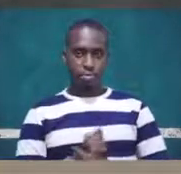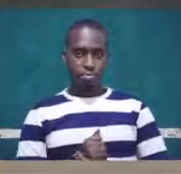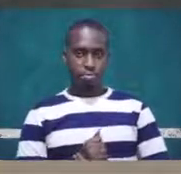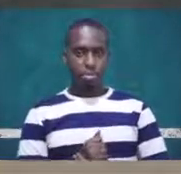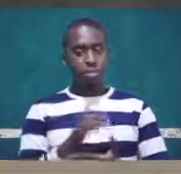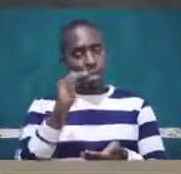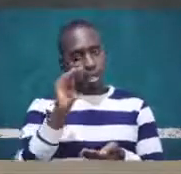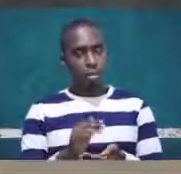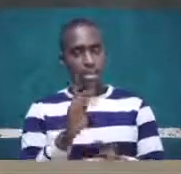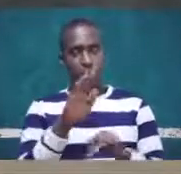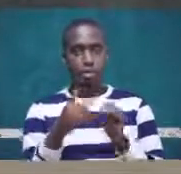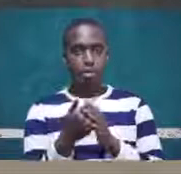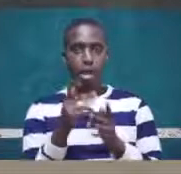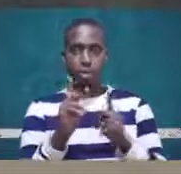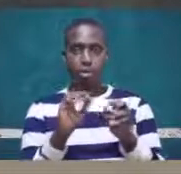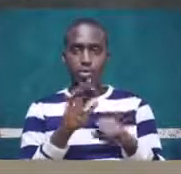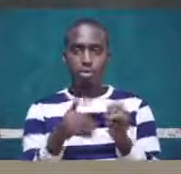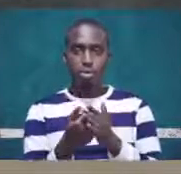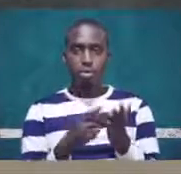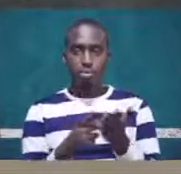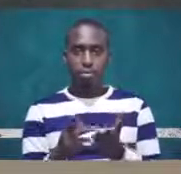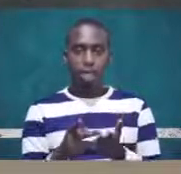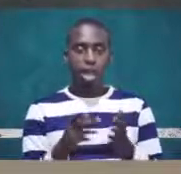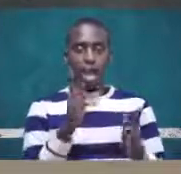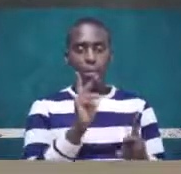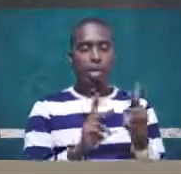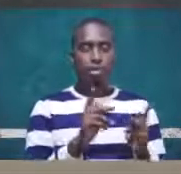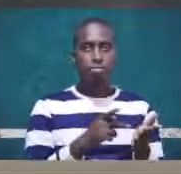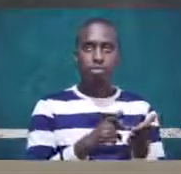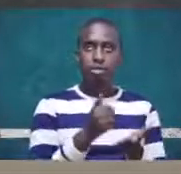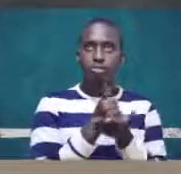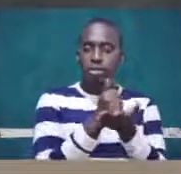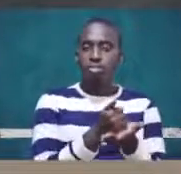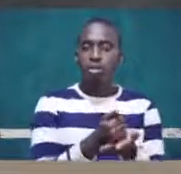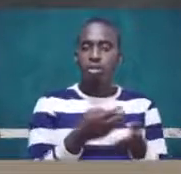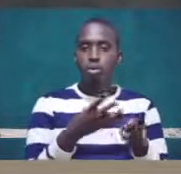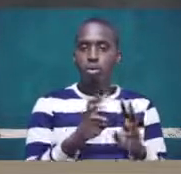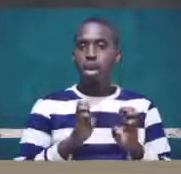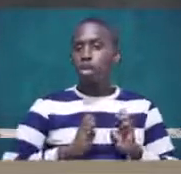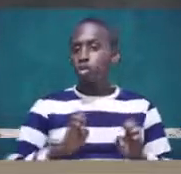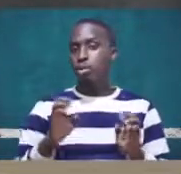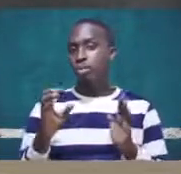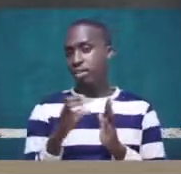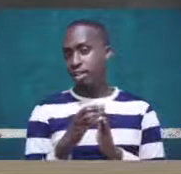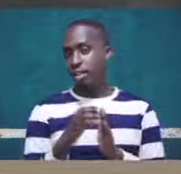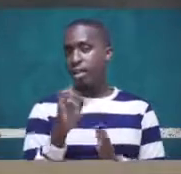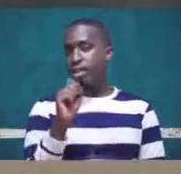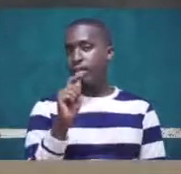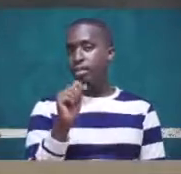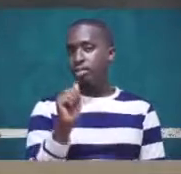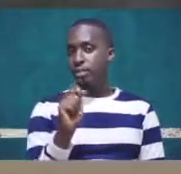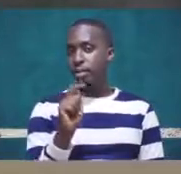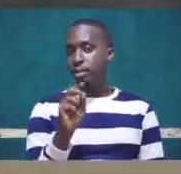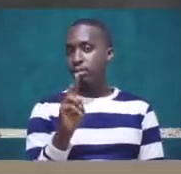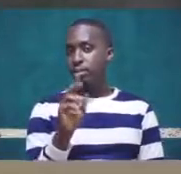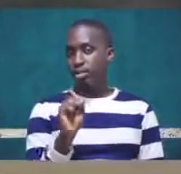reduces. So people who consume such goods to emphasize their economic status or because of